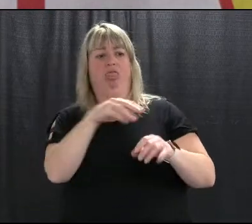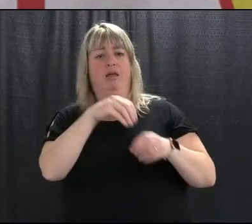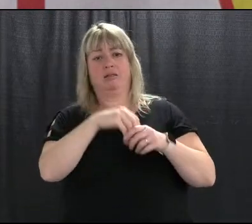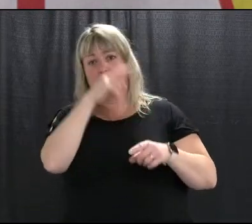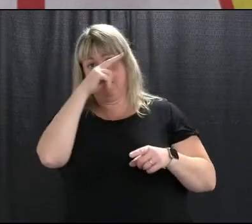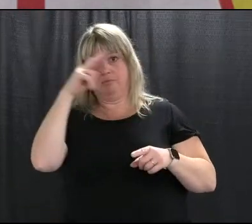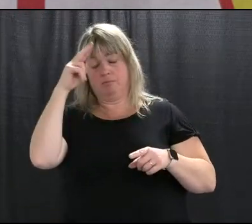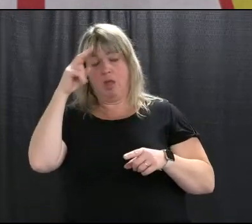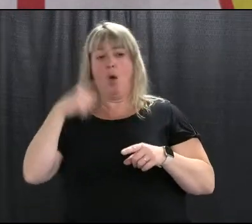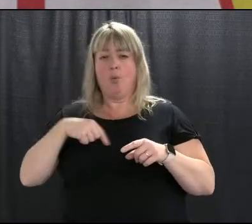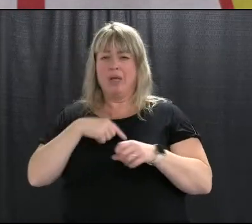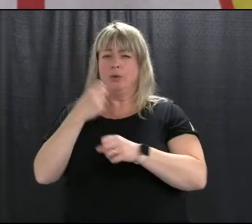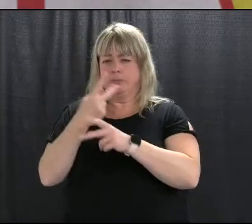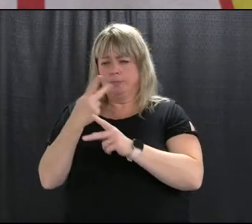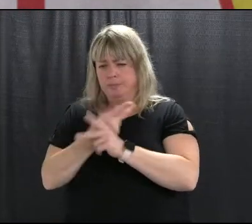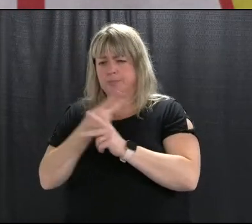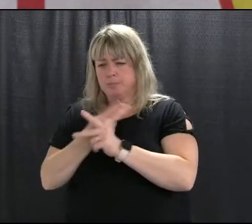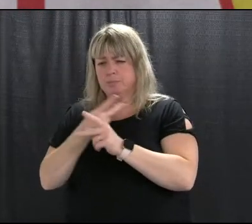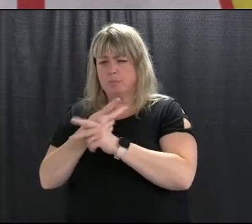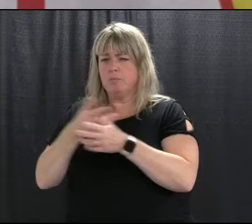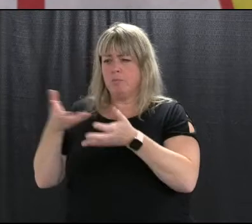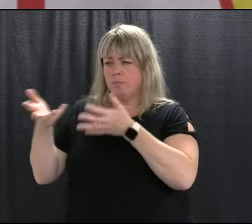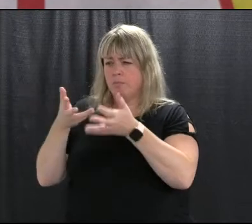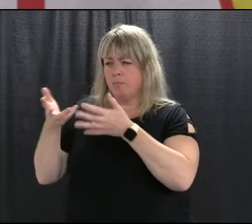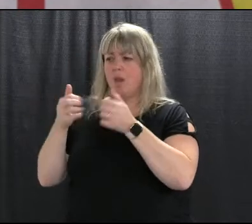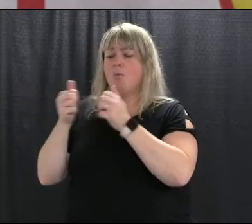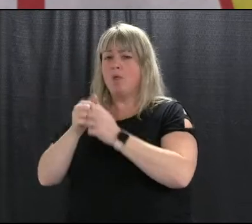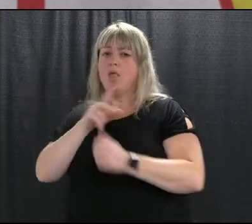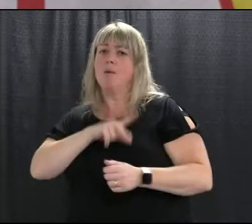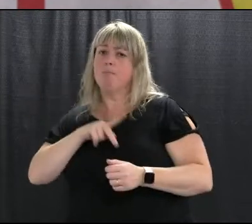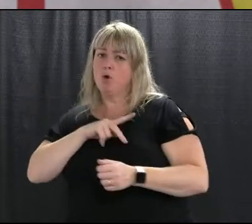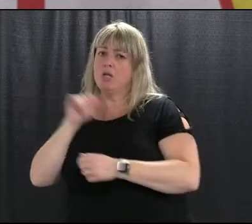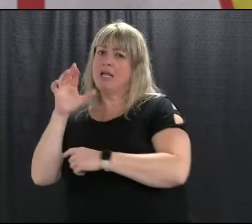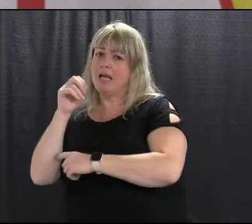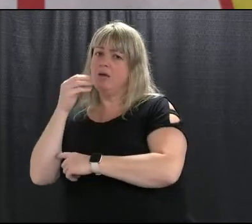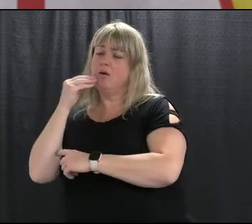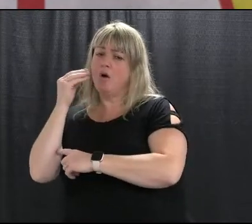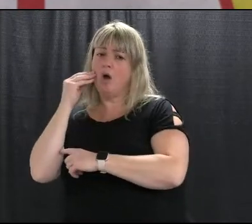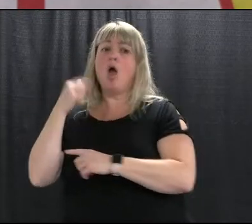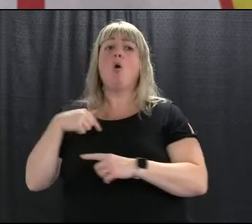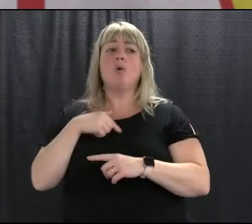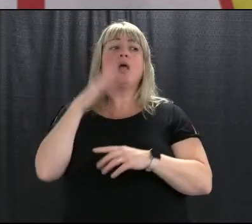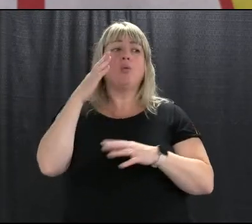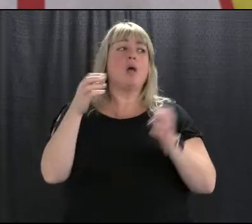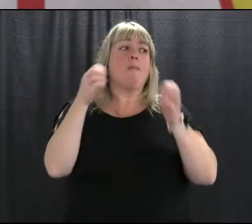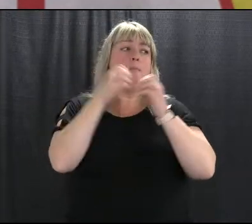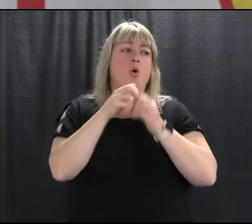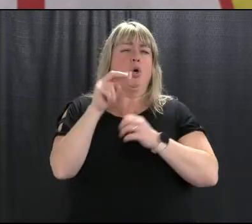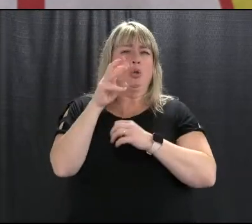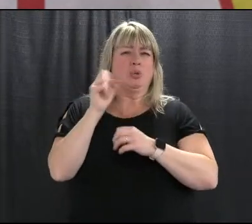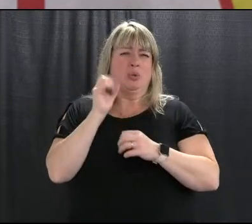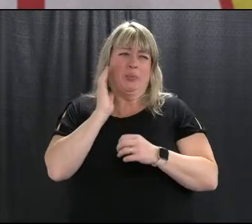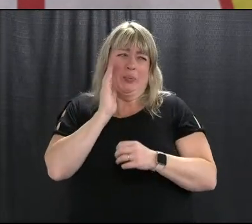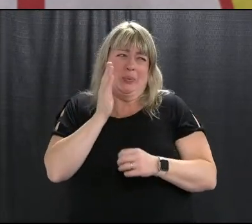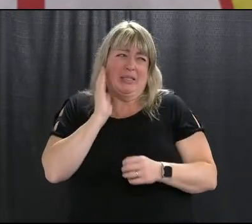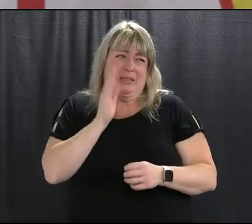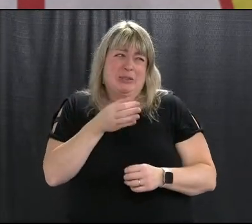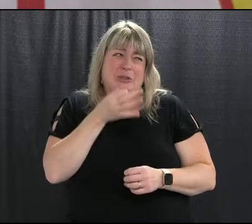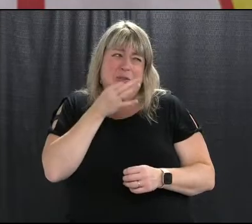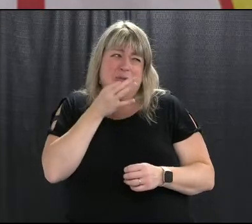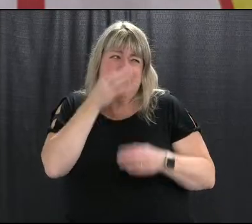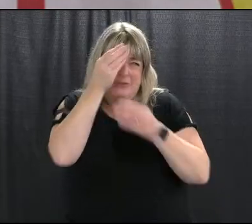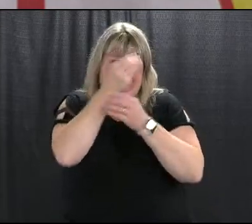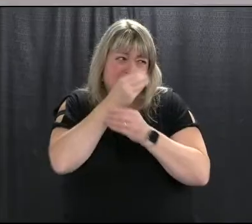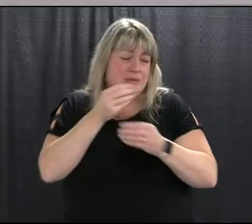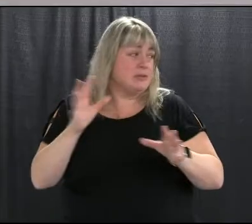are things that we're working on with the personal care home sector. And again, we'll have more to say on that in the very near future.